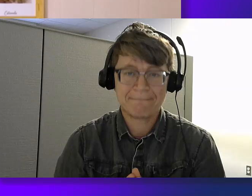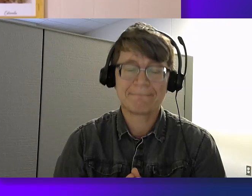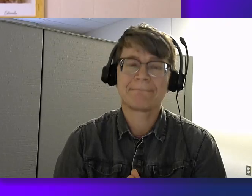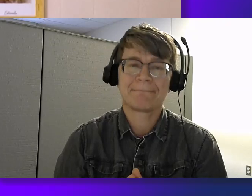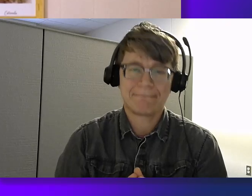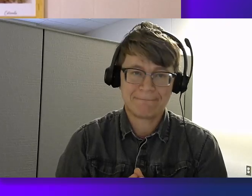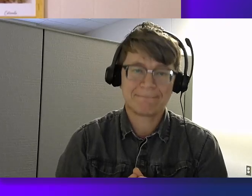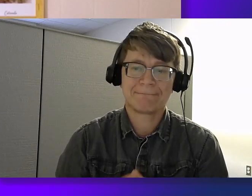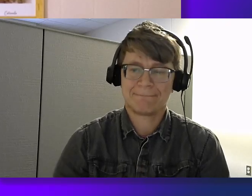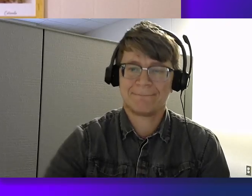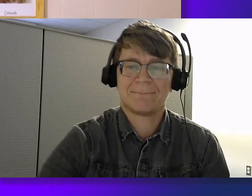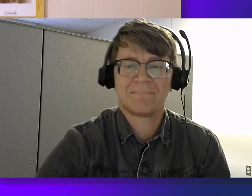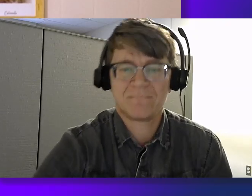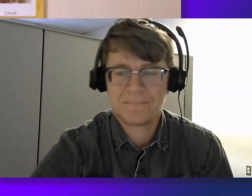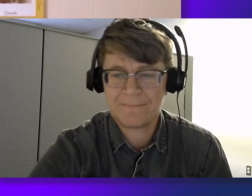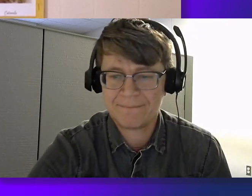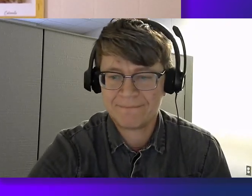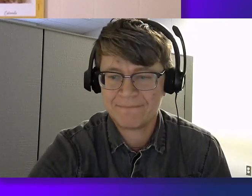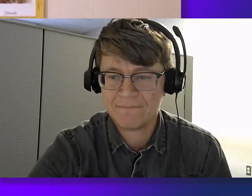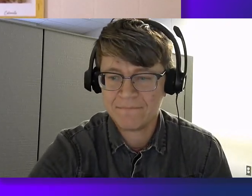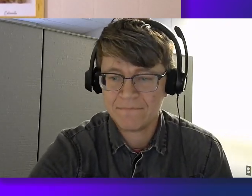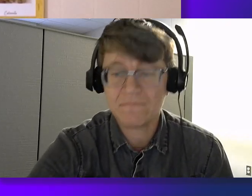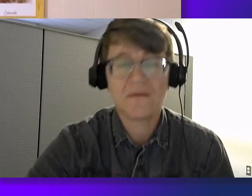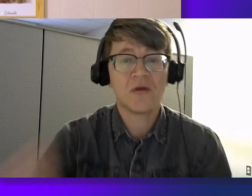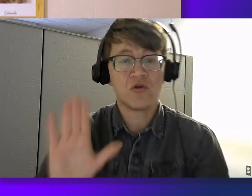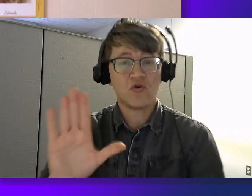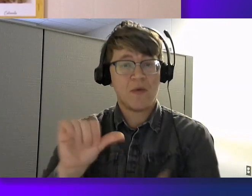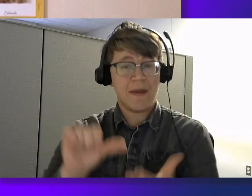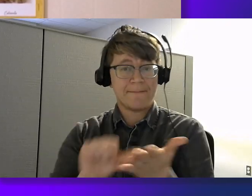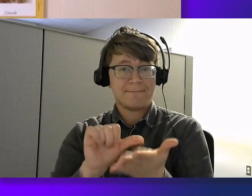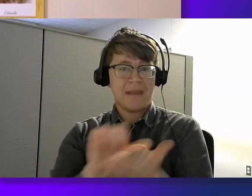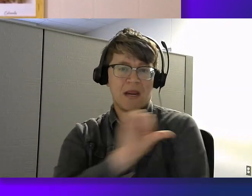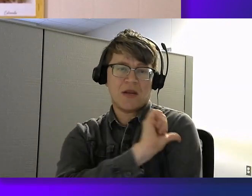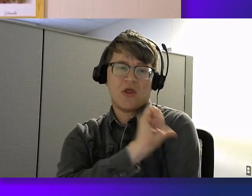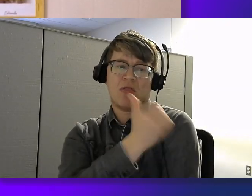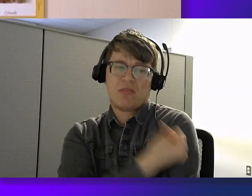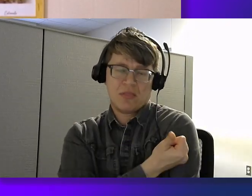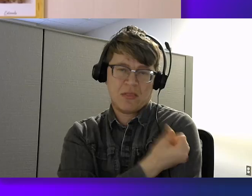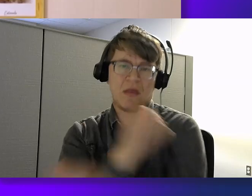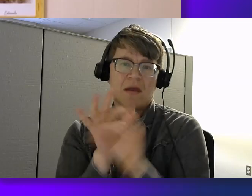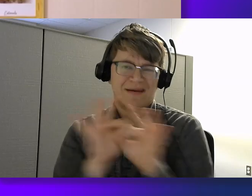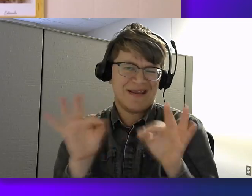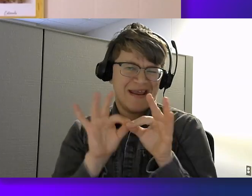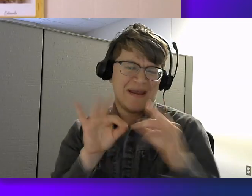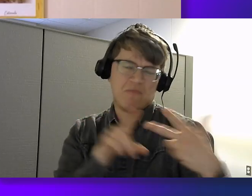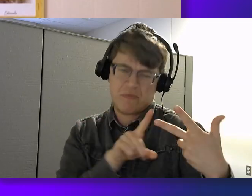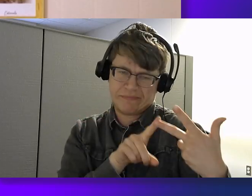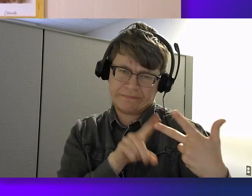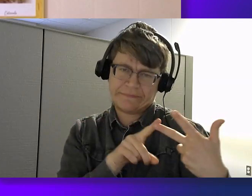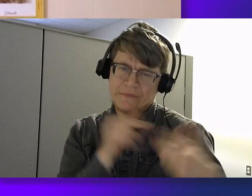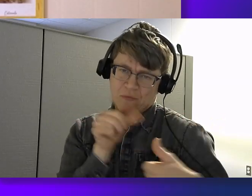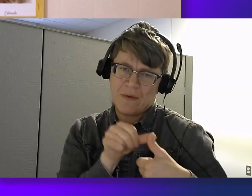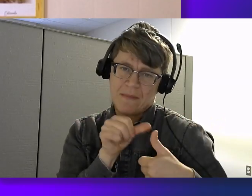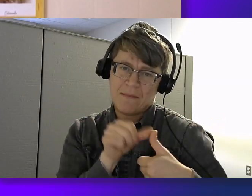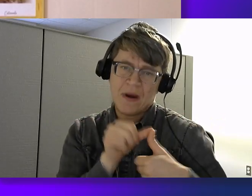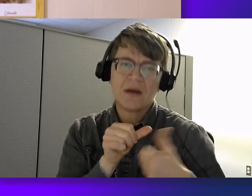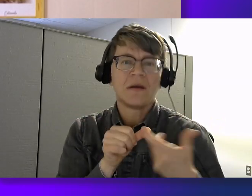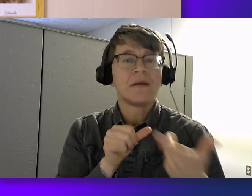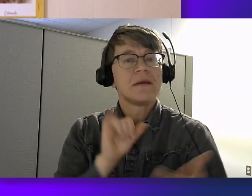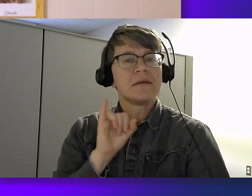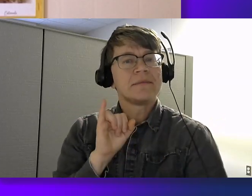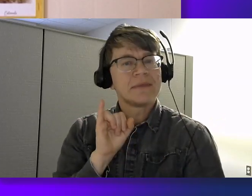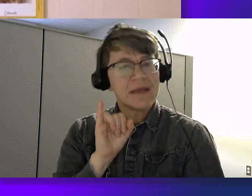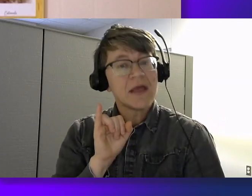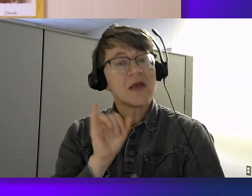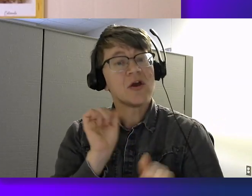Depending on how much page authority you have already accumulated on Google, it might take some time to see the status of your submitted sitemap.